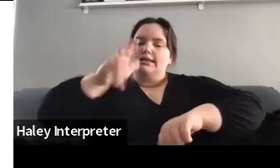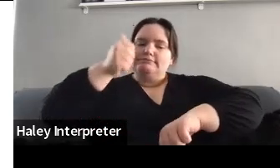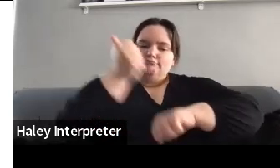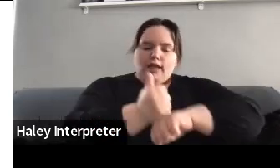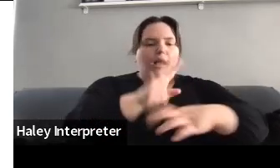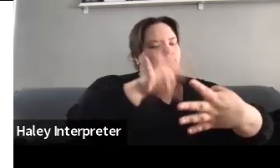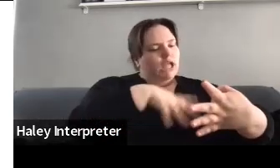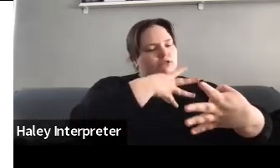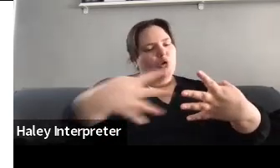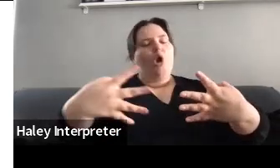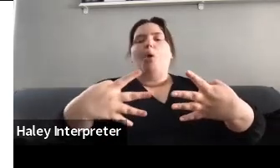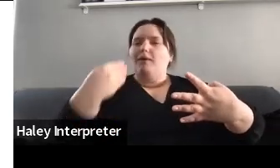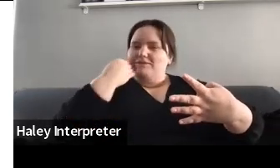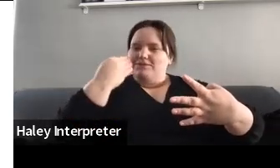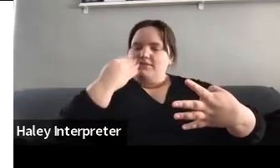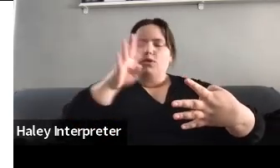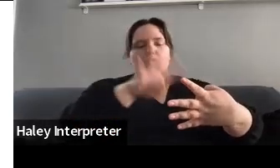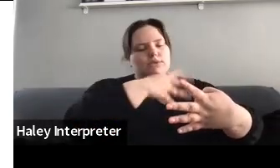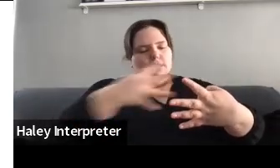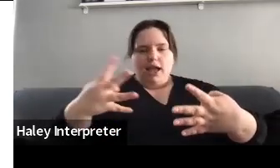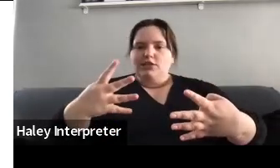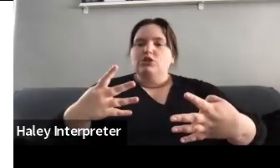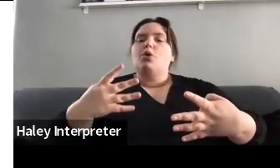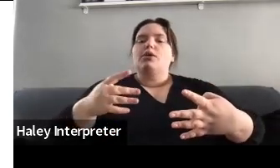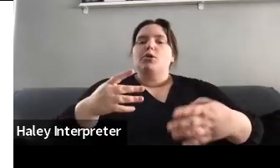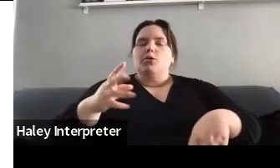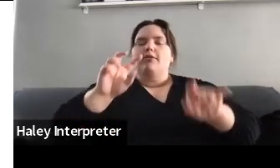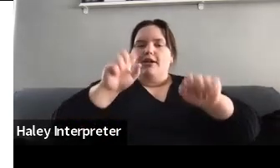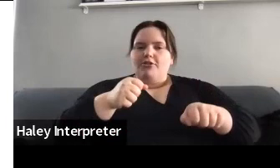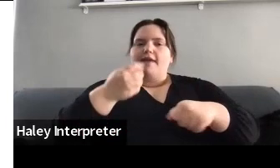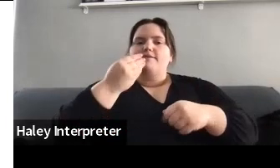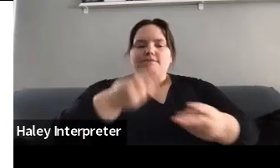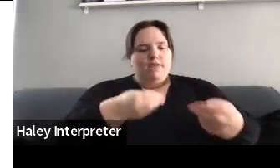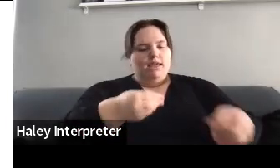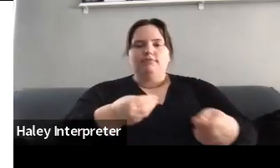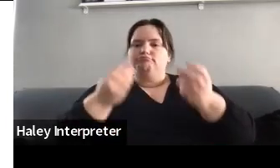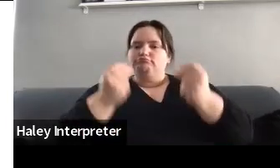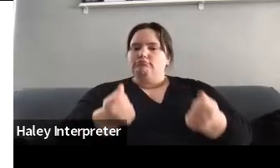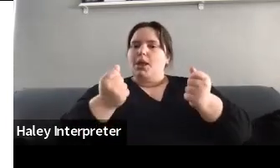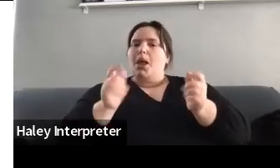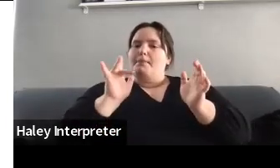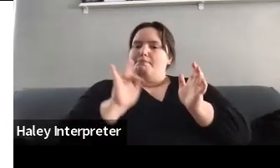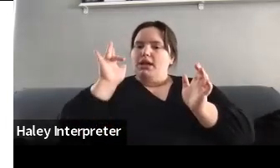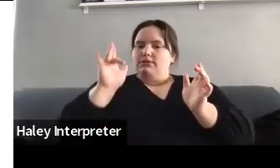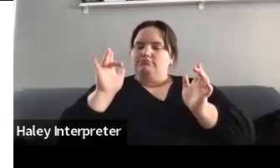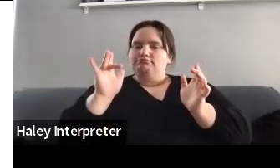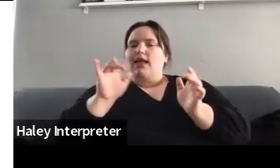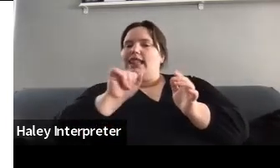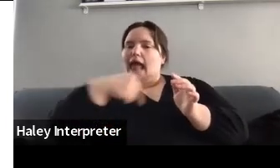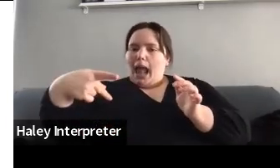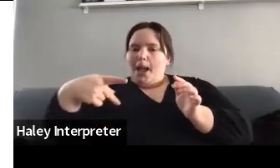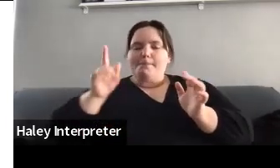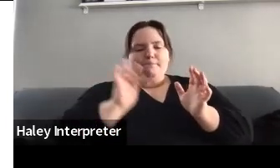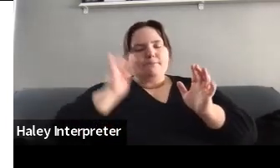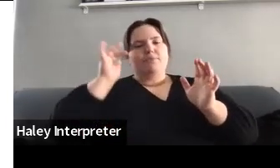pet. You can feed them on demand with the push of the button on the app. There are even smart feeders that have a